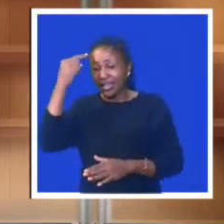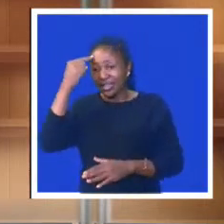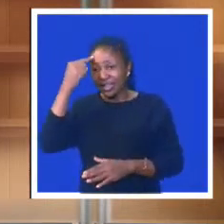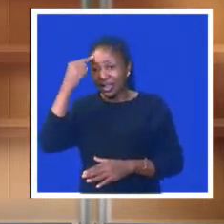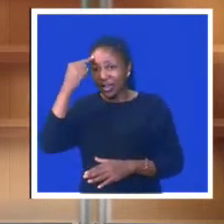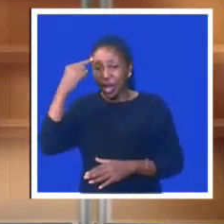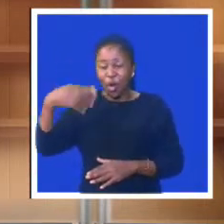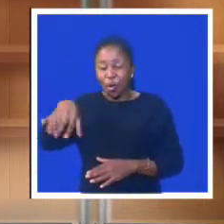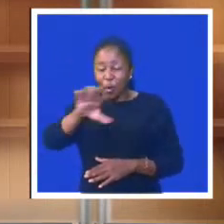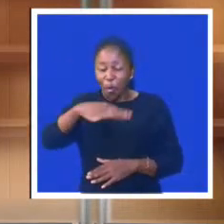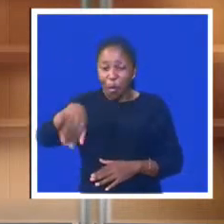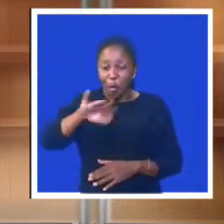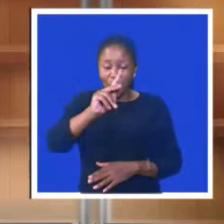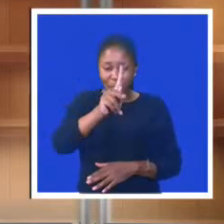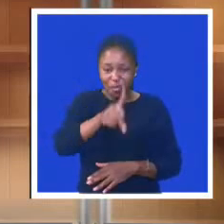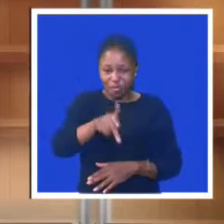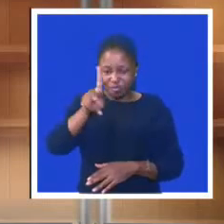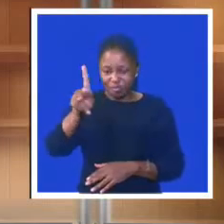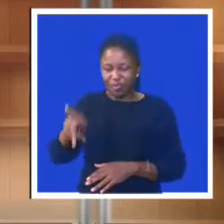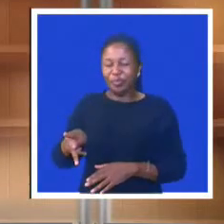example.